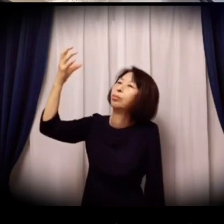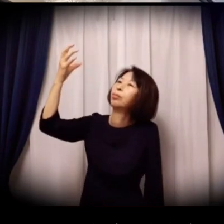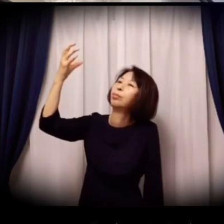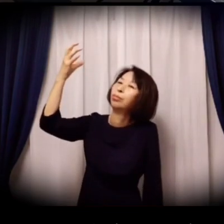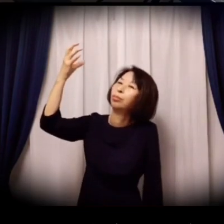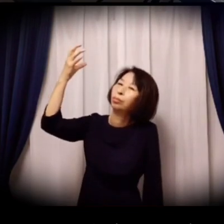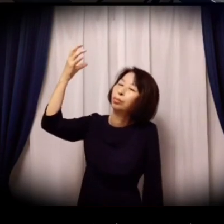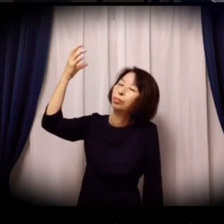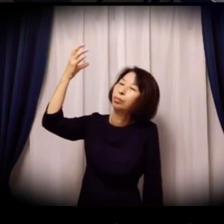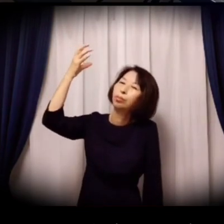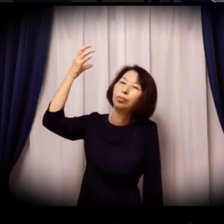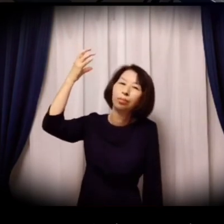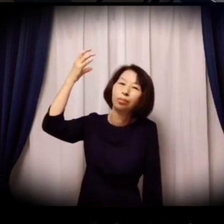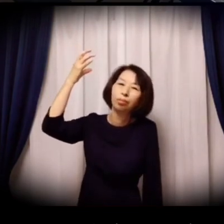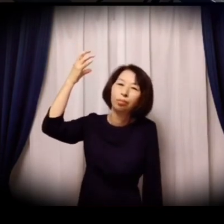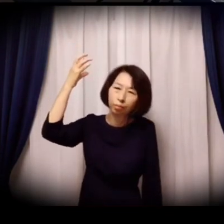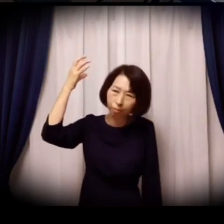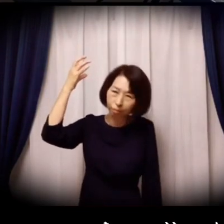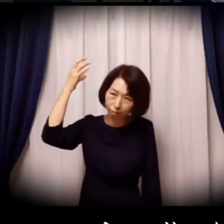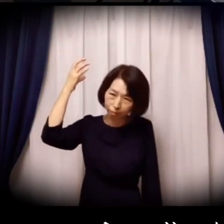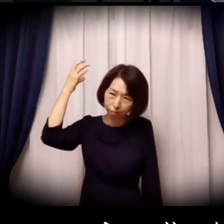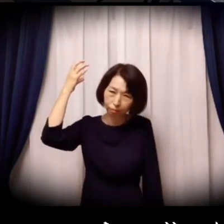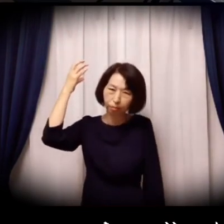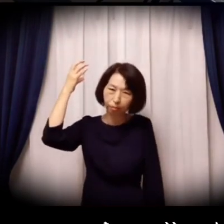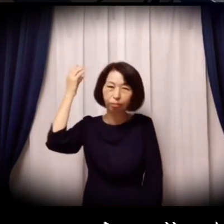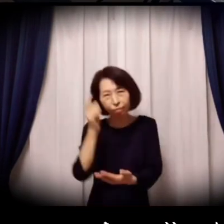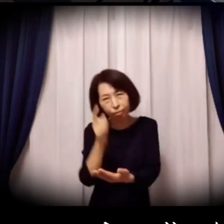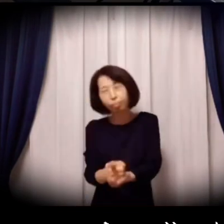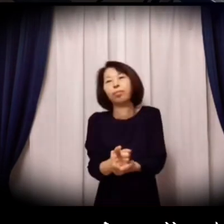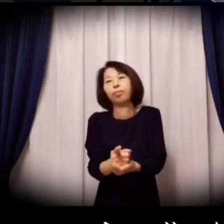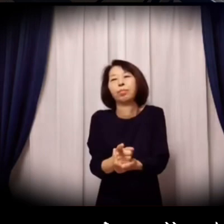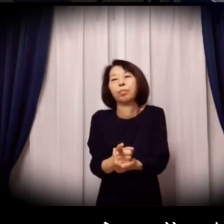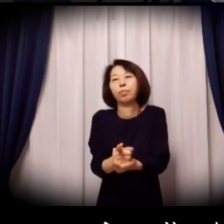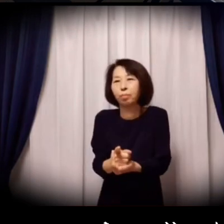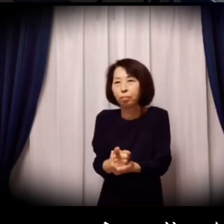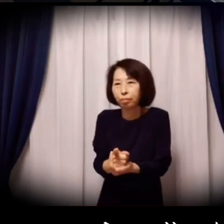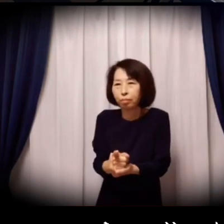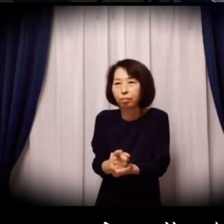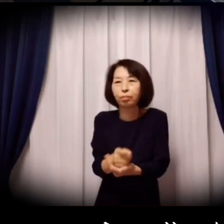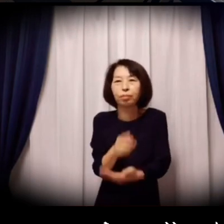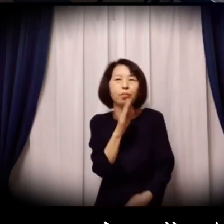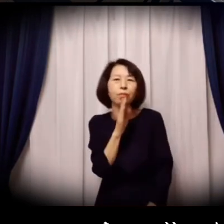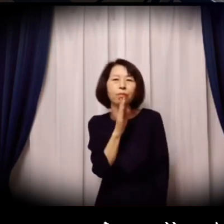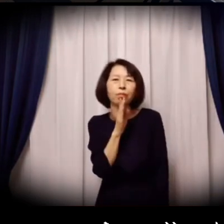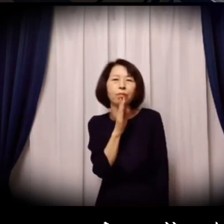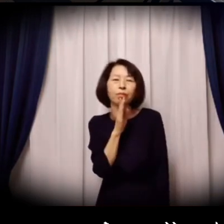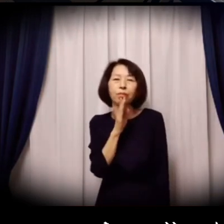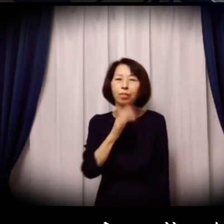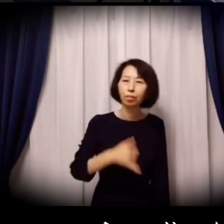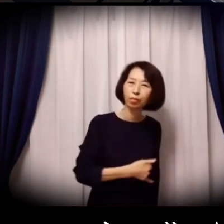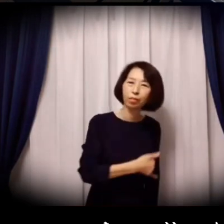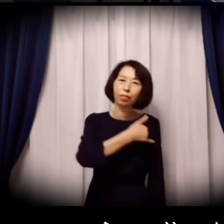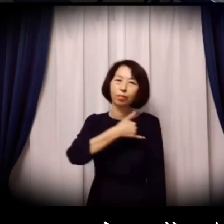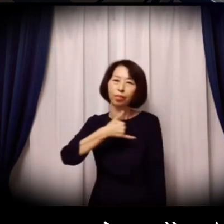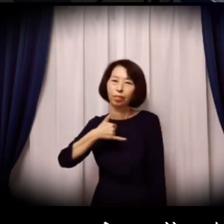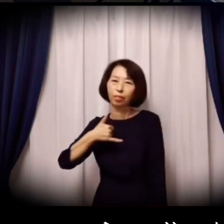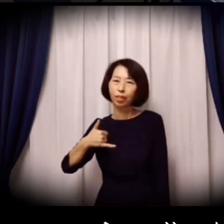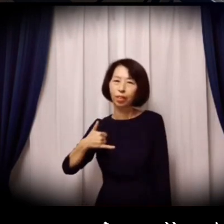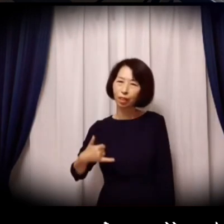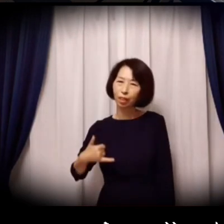I recall I really don't know or